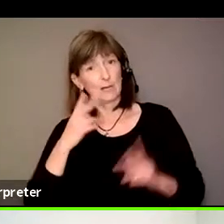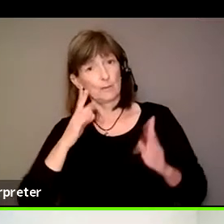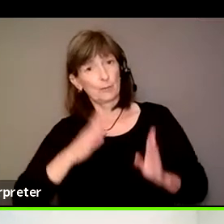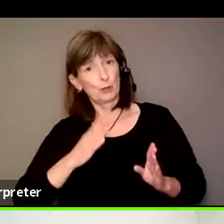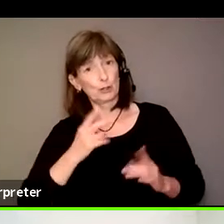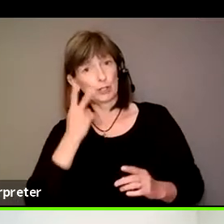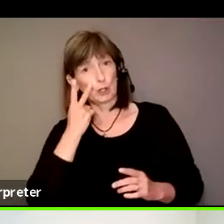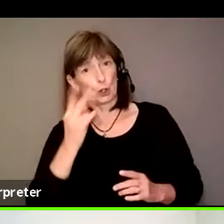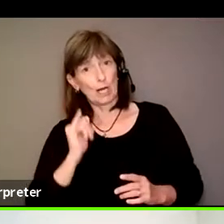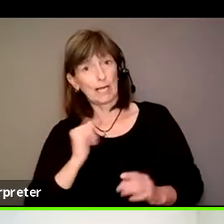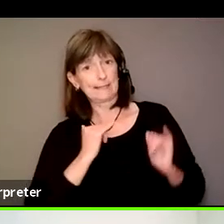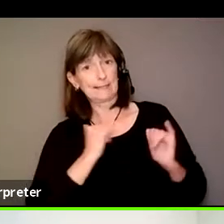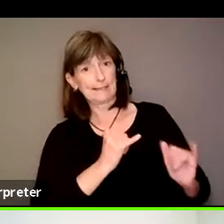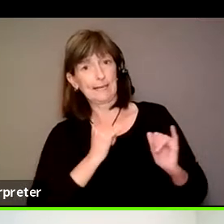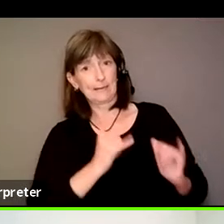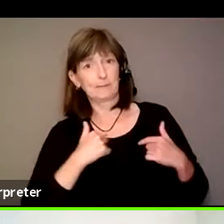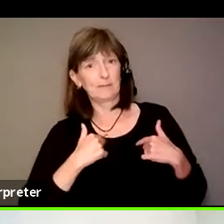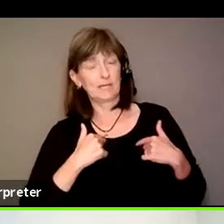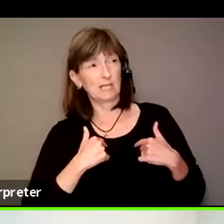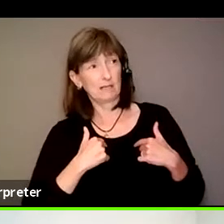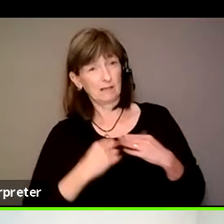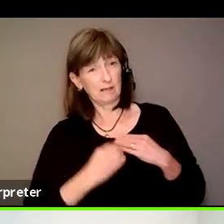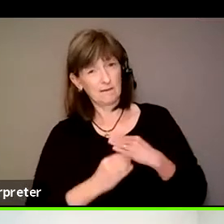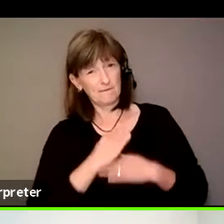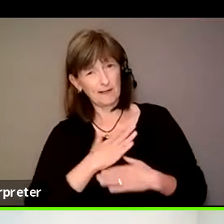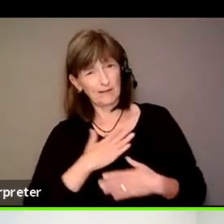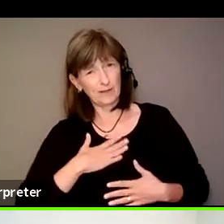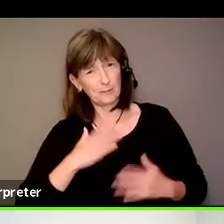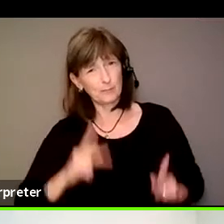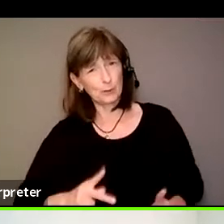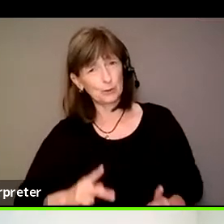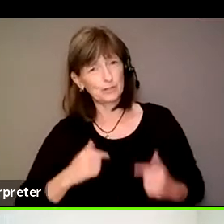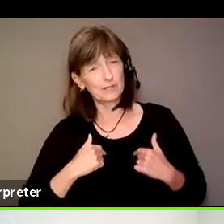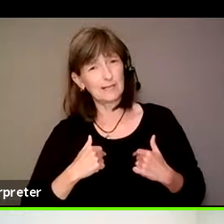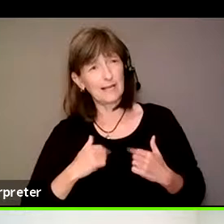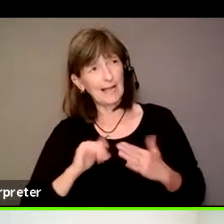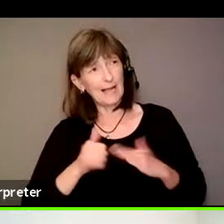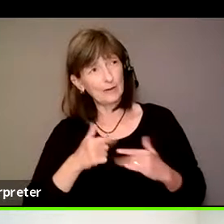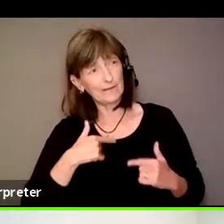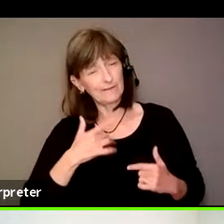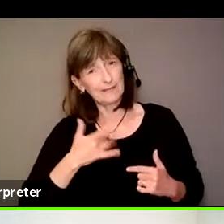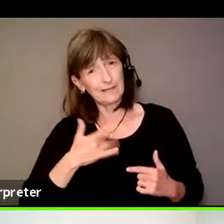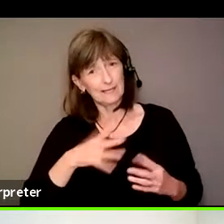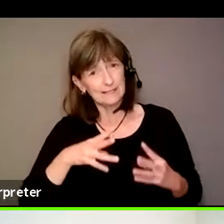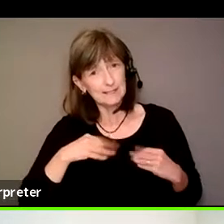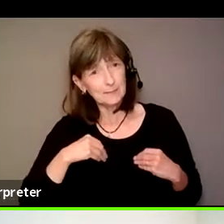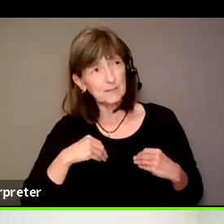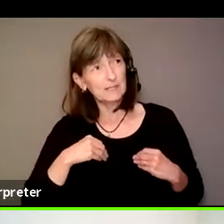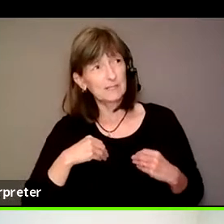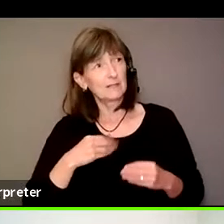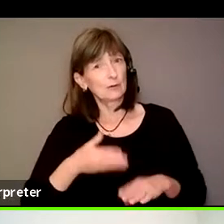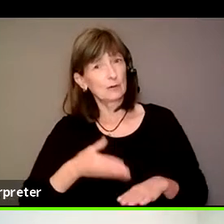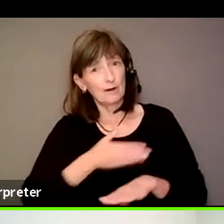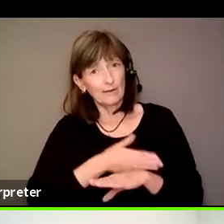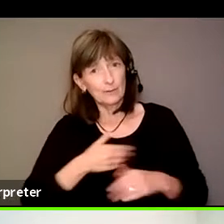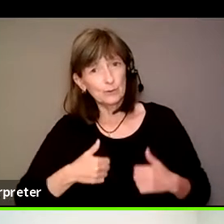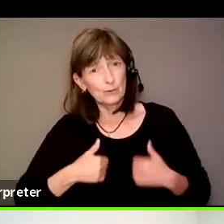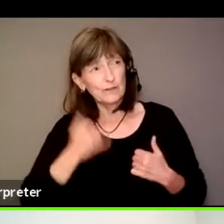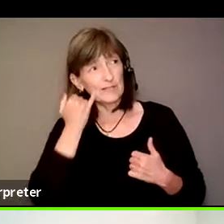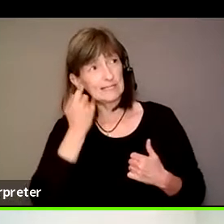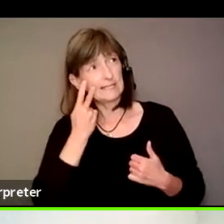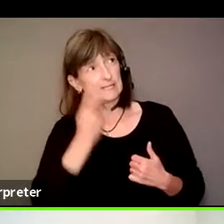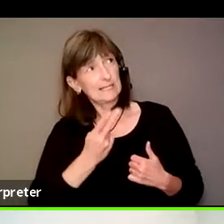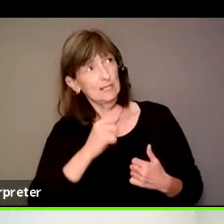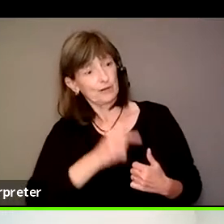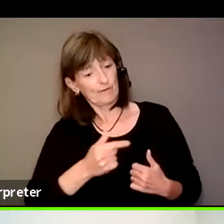that impacts their lives and how they function and their view in their community, how they're accepted and how their life is improved when they see that